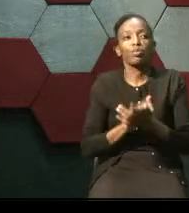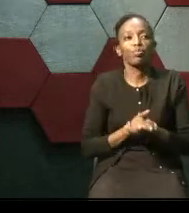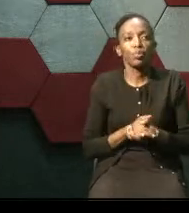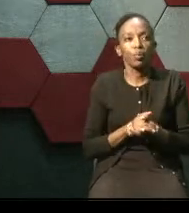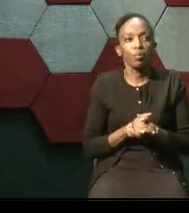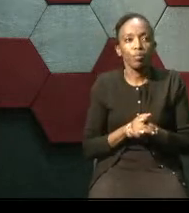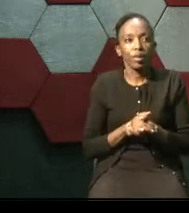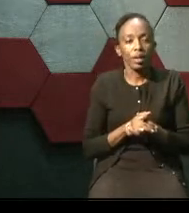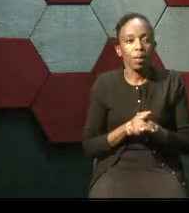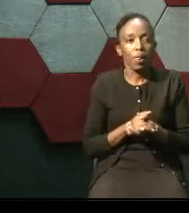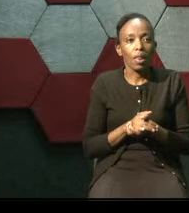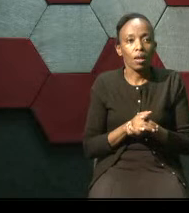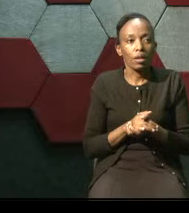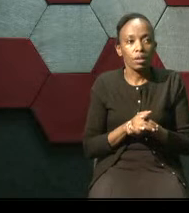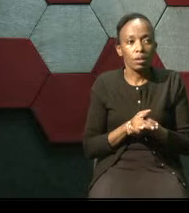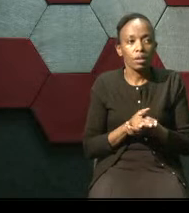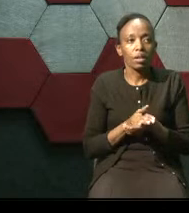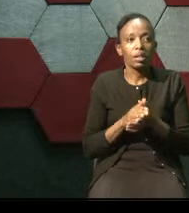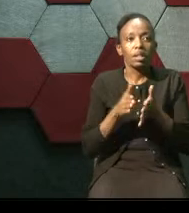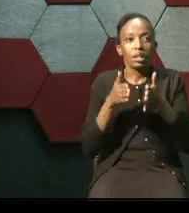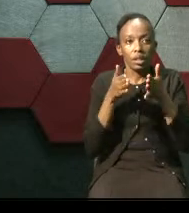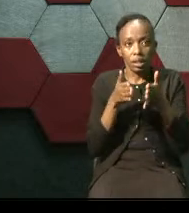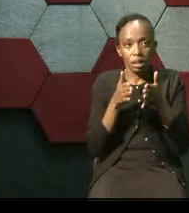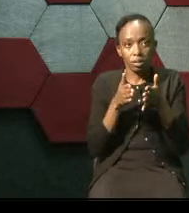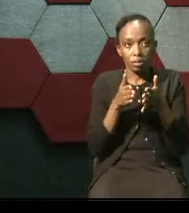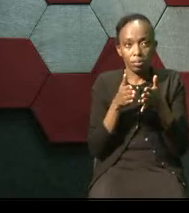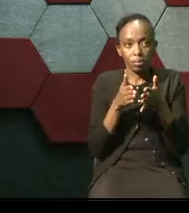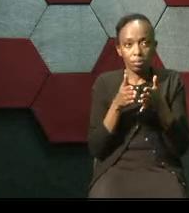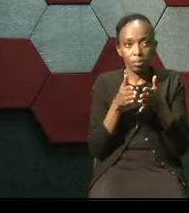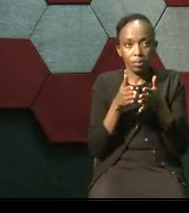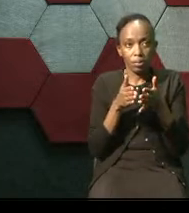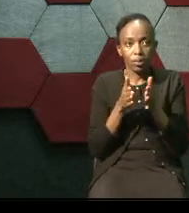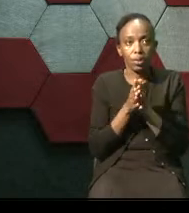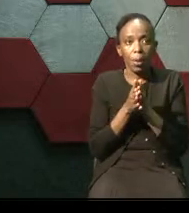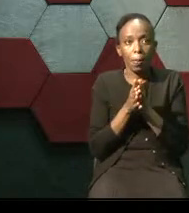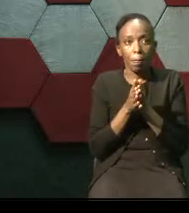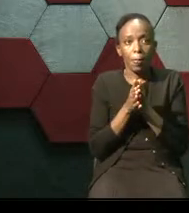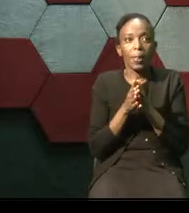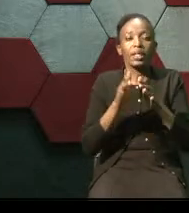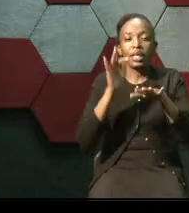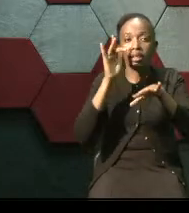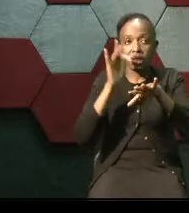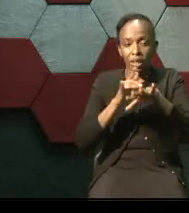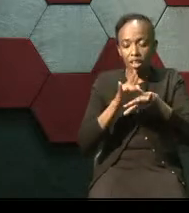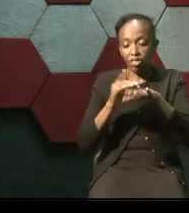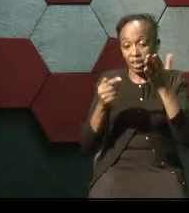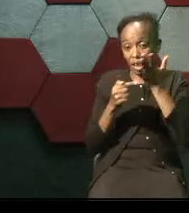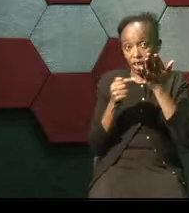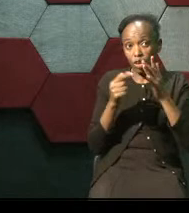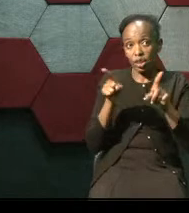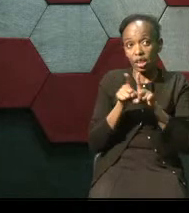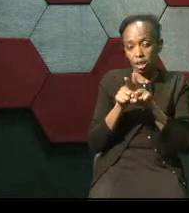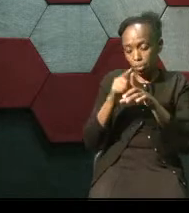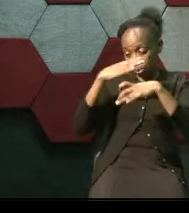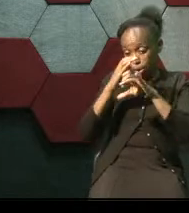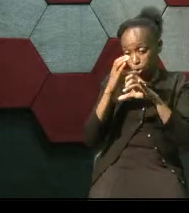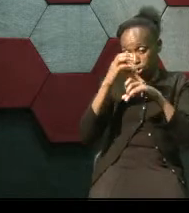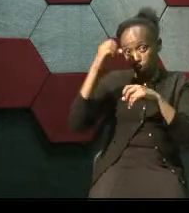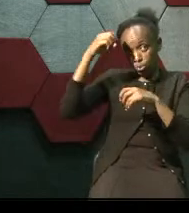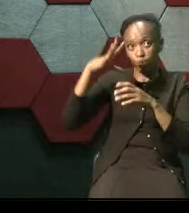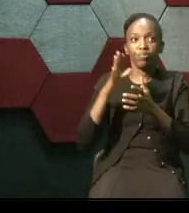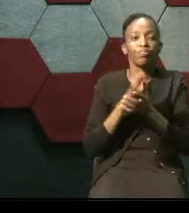And about the breathalyzer, it is based on gas sensing technology and fluorescence